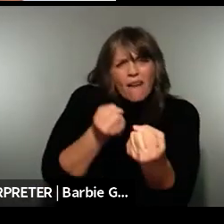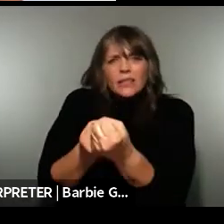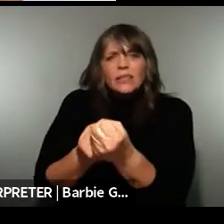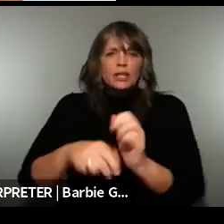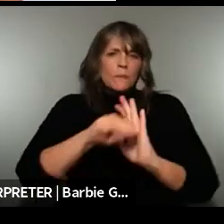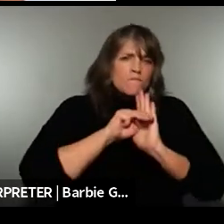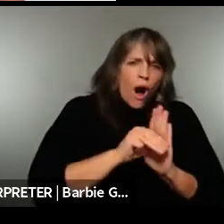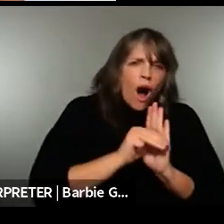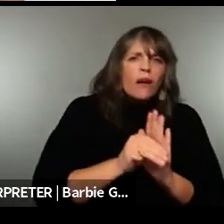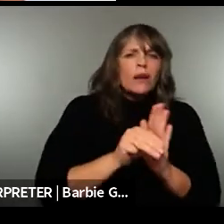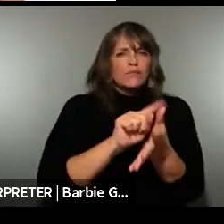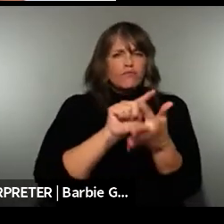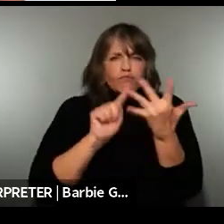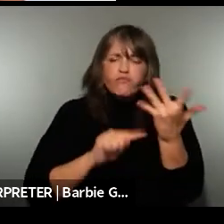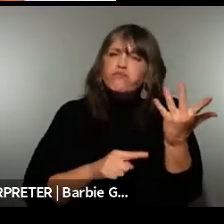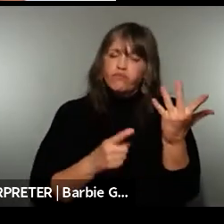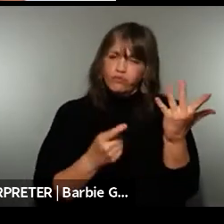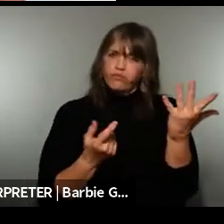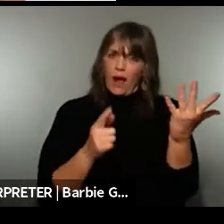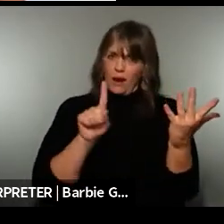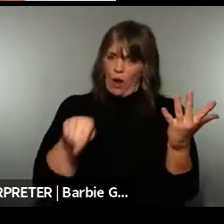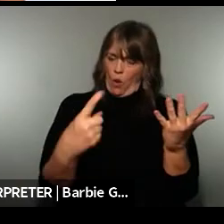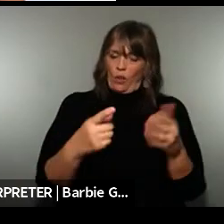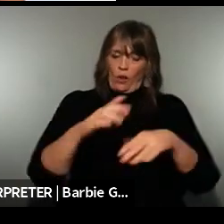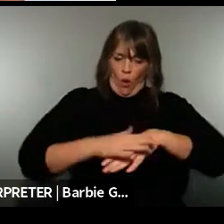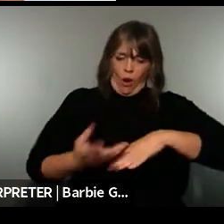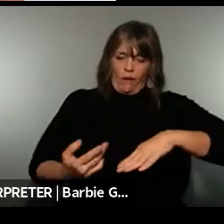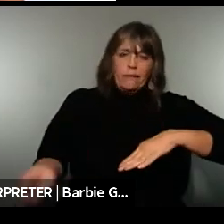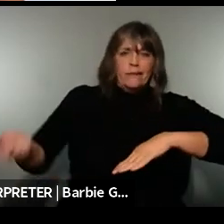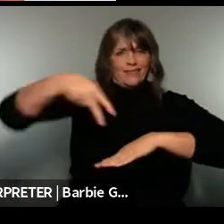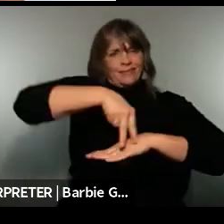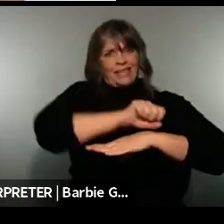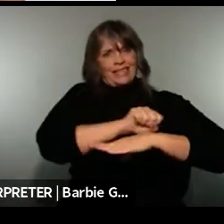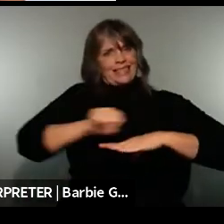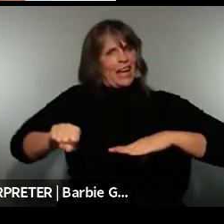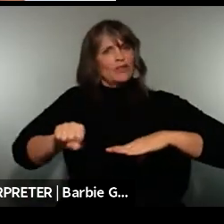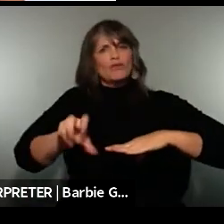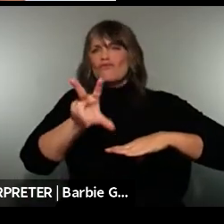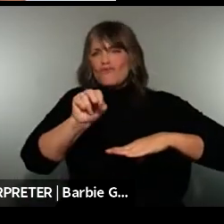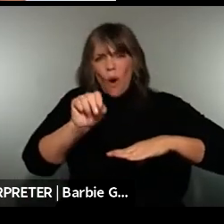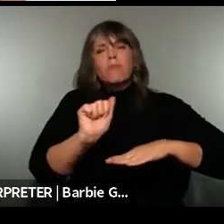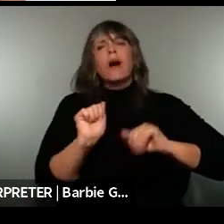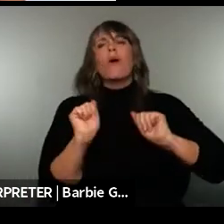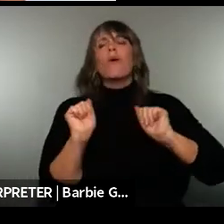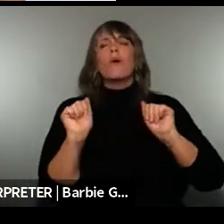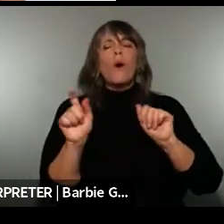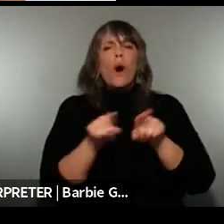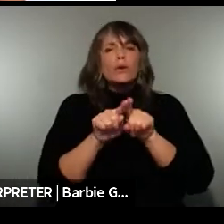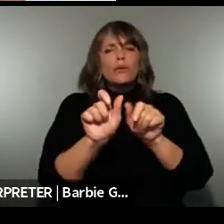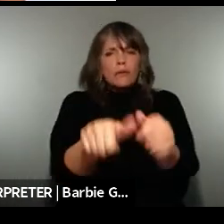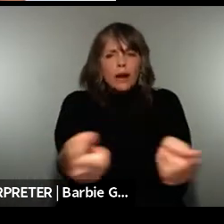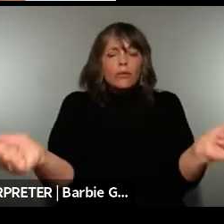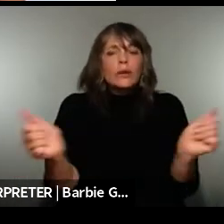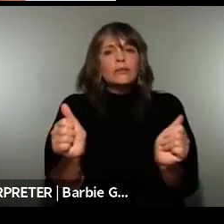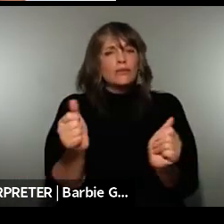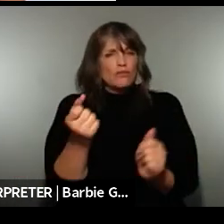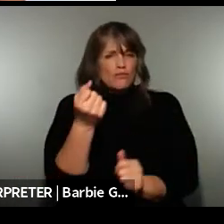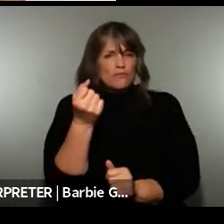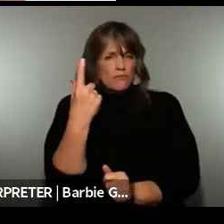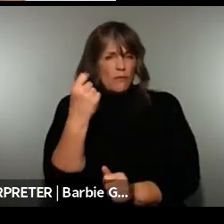modeling, not just what happens on the stage, but everywhere else. Turtle Island / the United